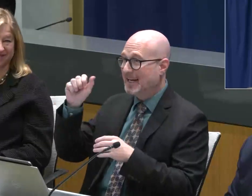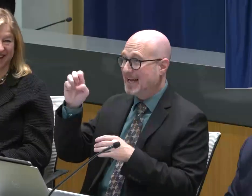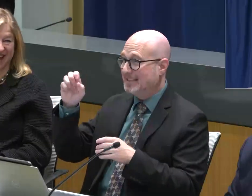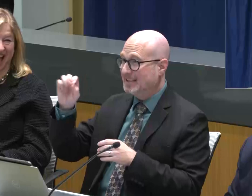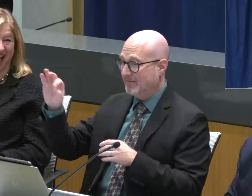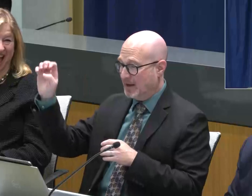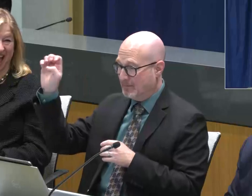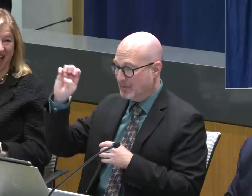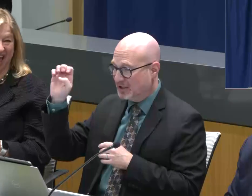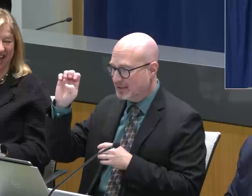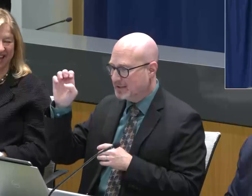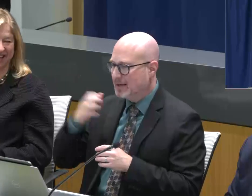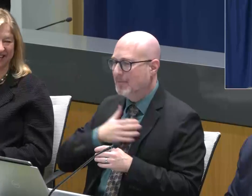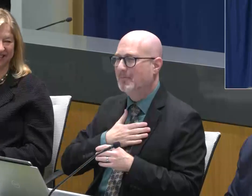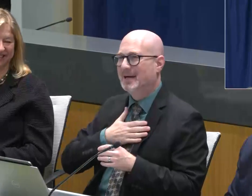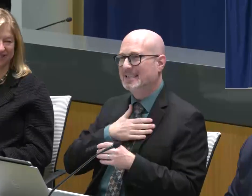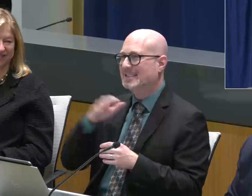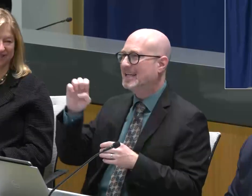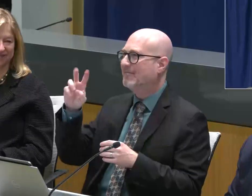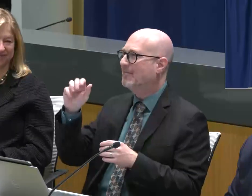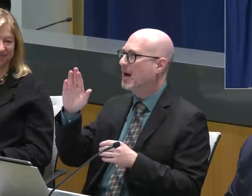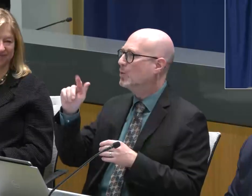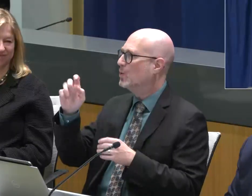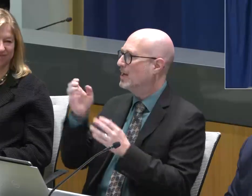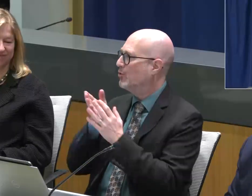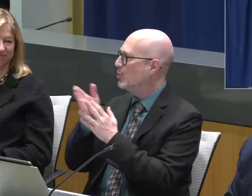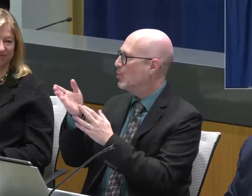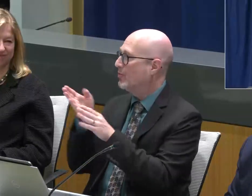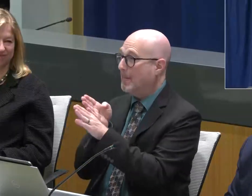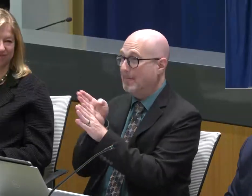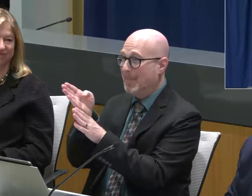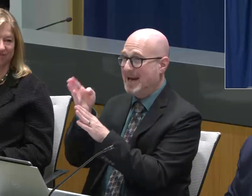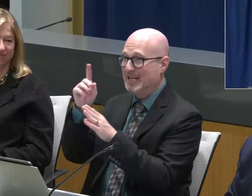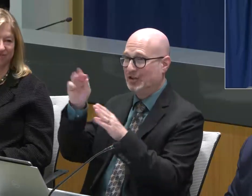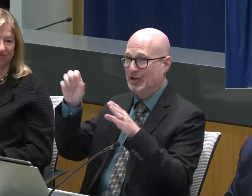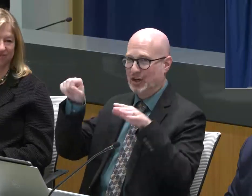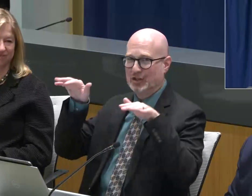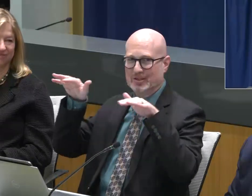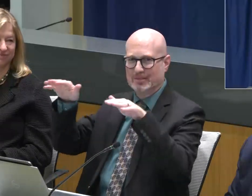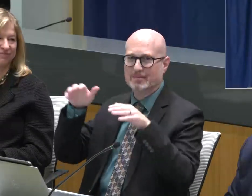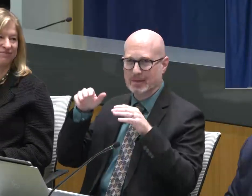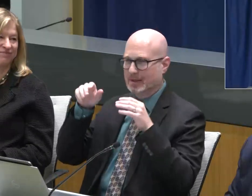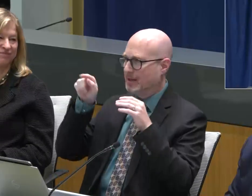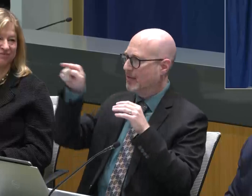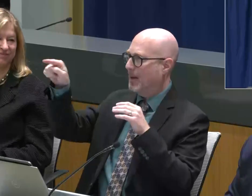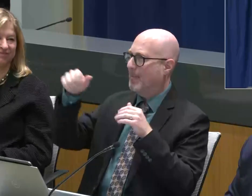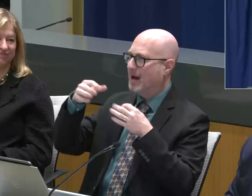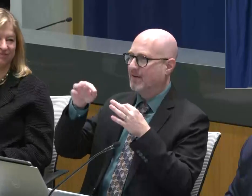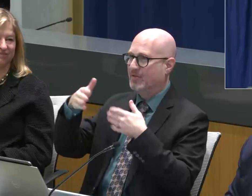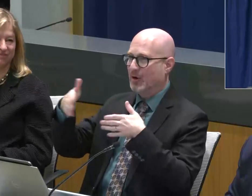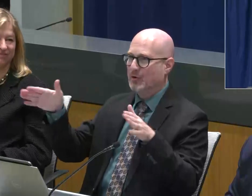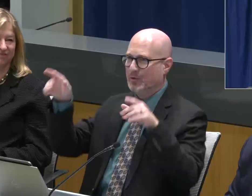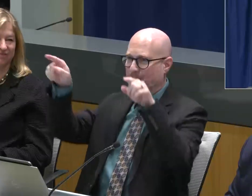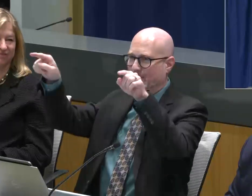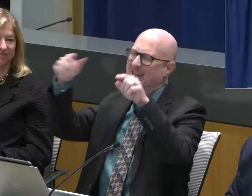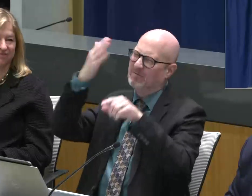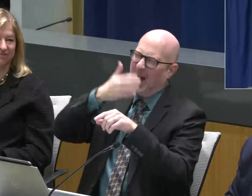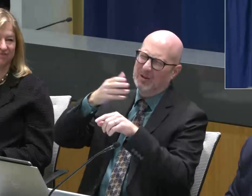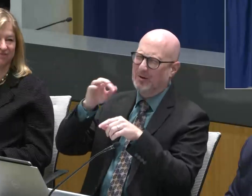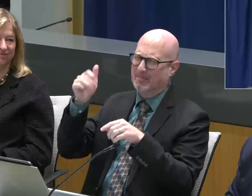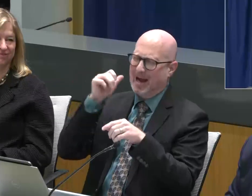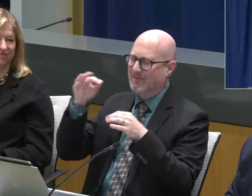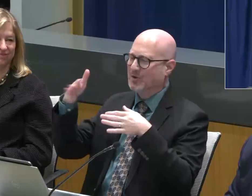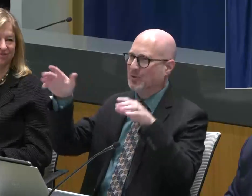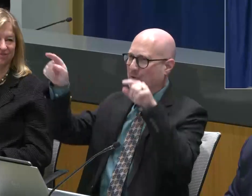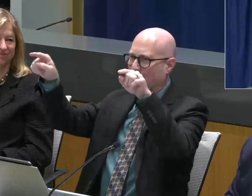fire exits in case of an emergency. Please evacuate through the main doors via